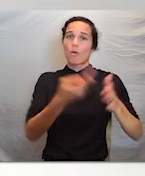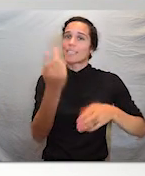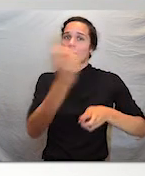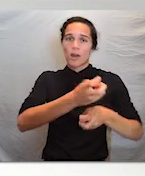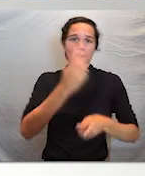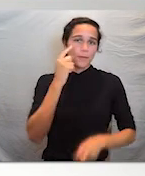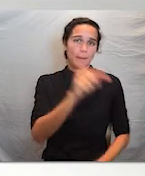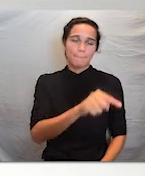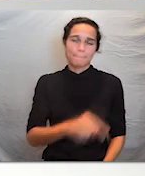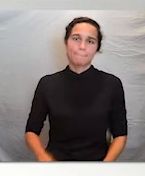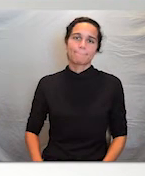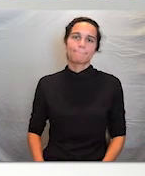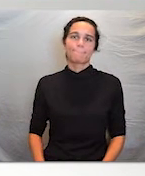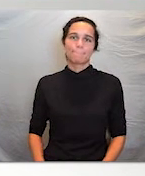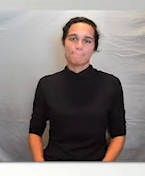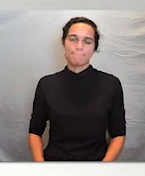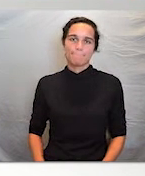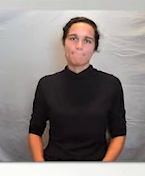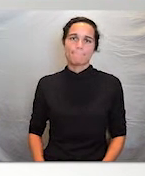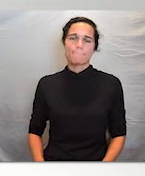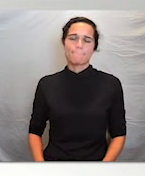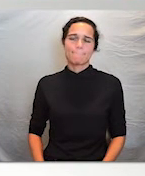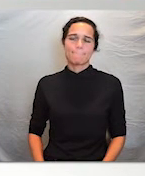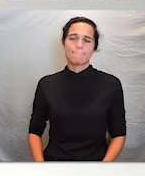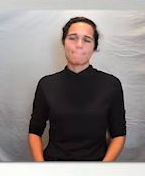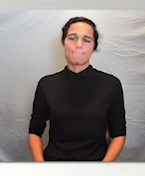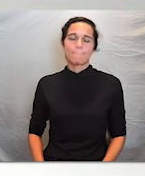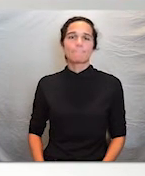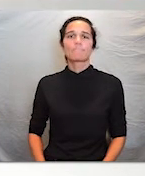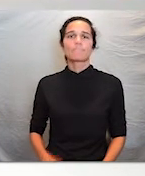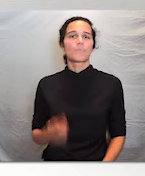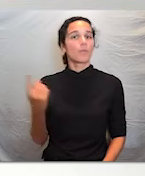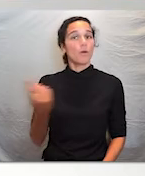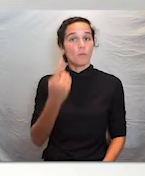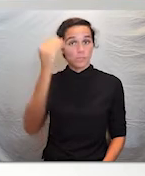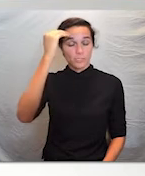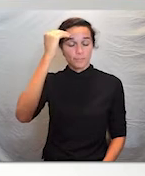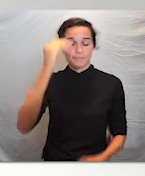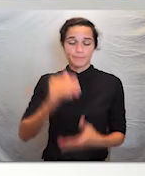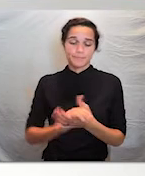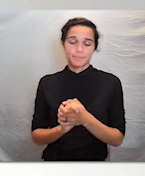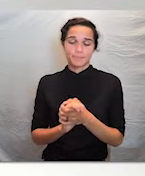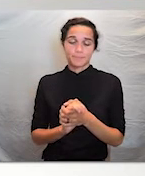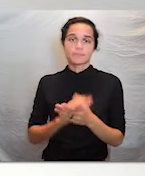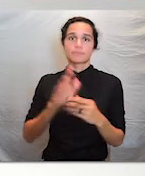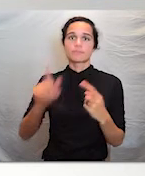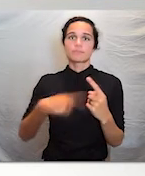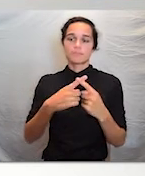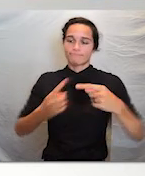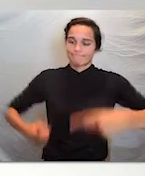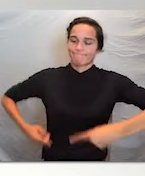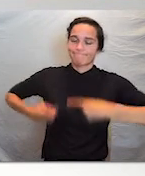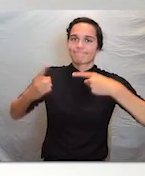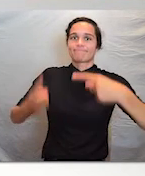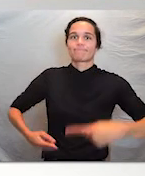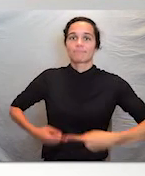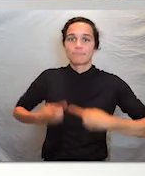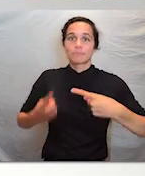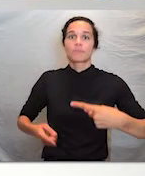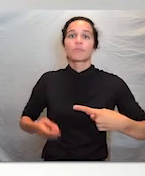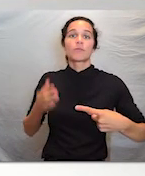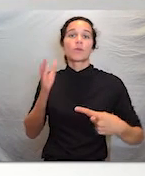Always know that through adversity comes bigger and greater